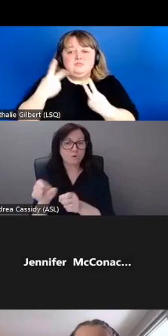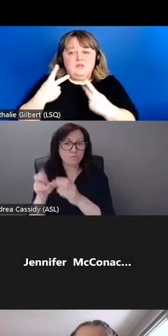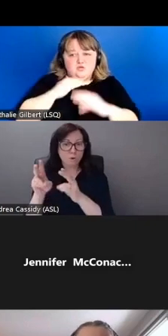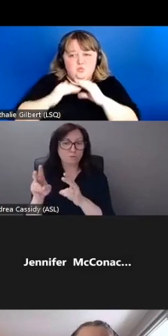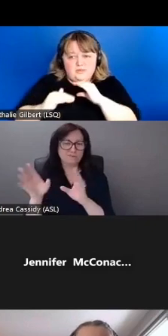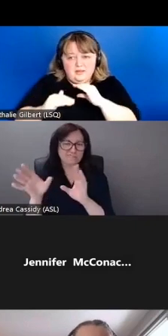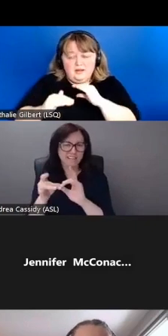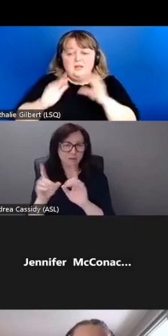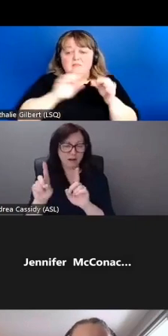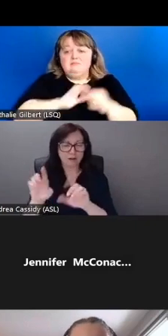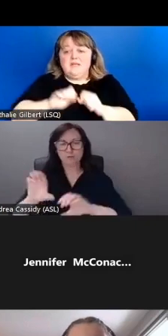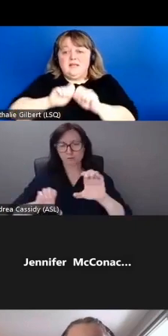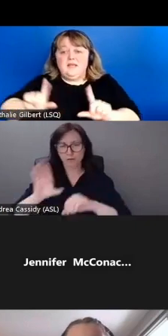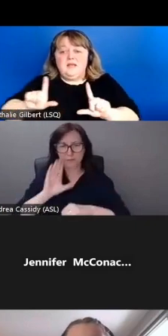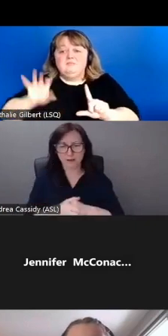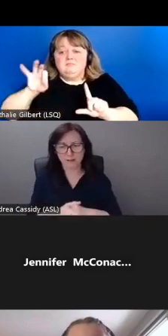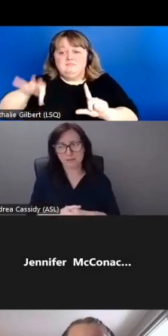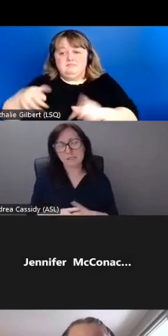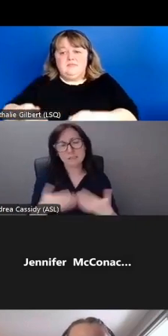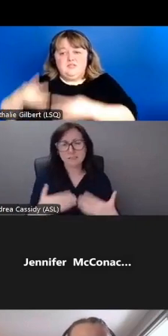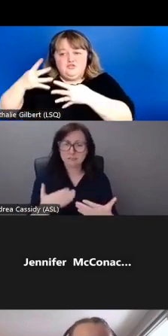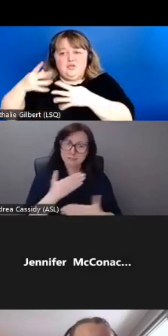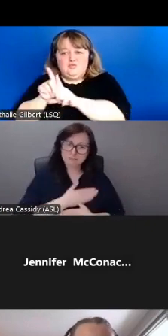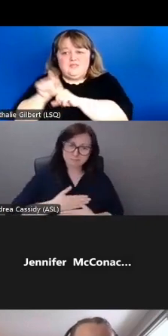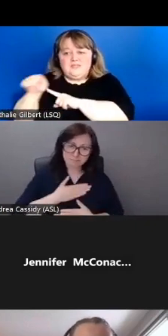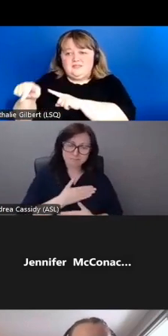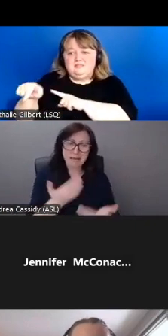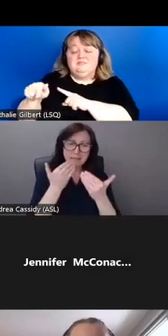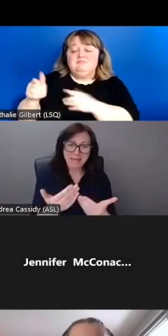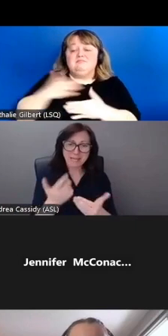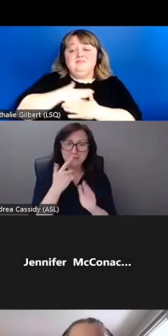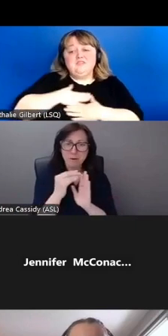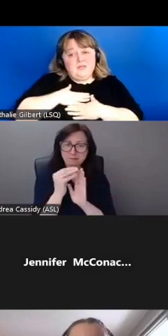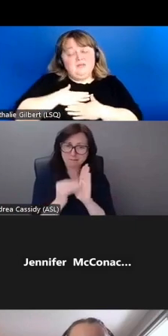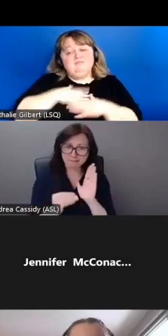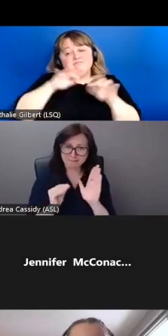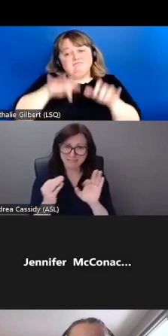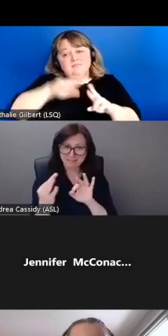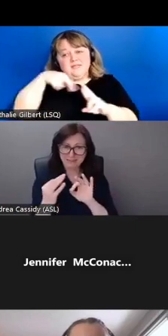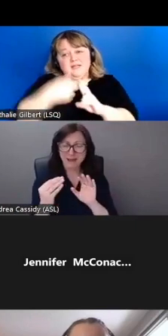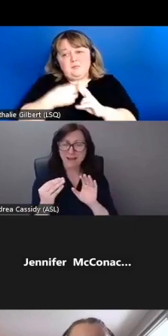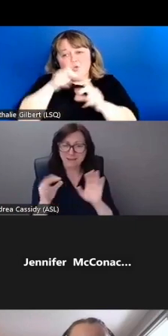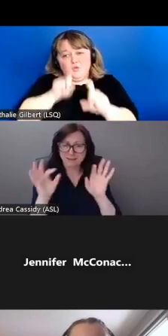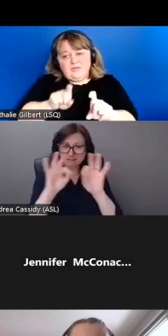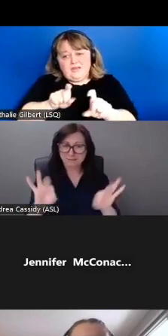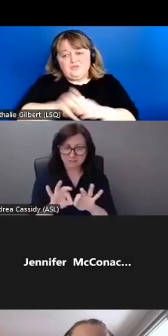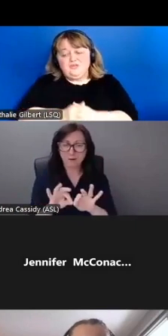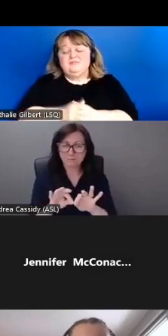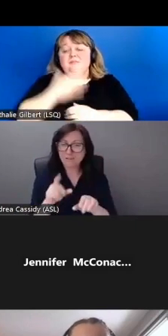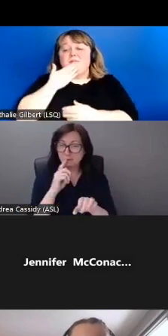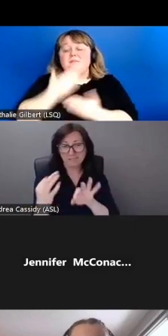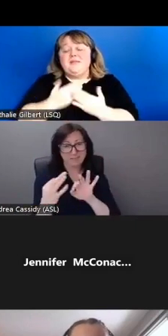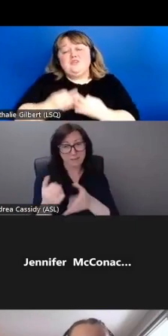shortly. We really appreciate you all taking the time to complete it. That feedback is what helps us to